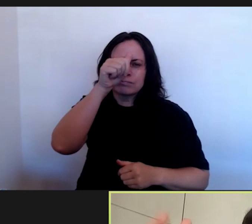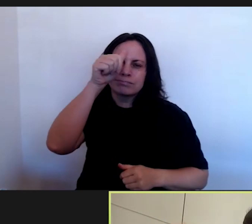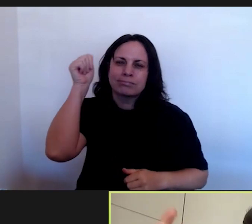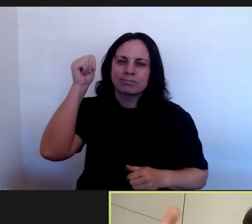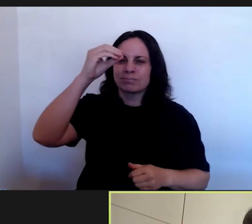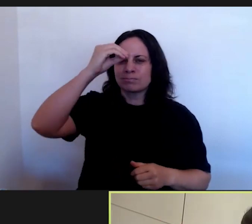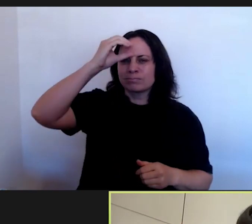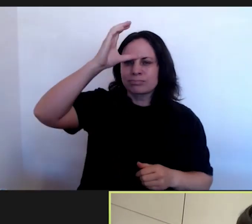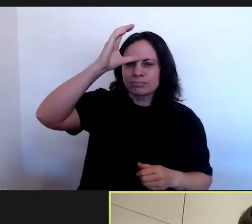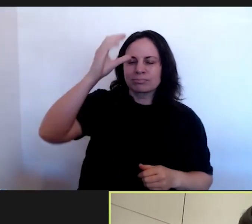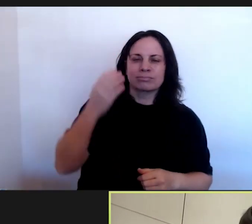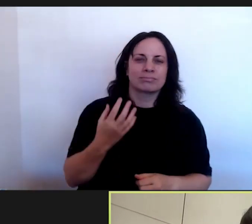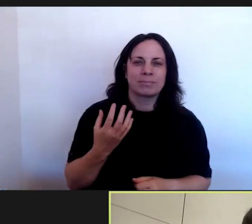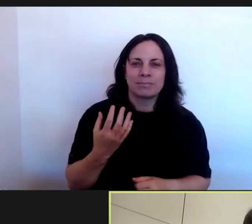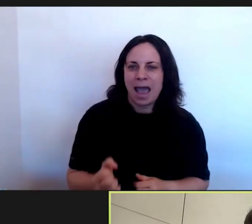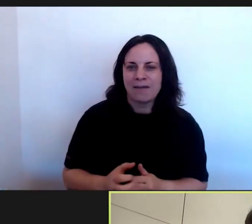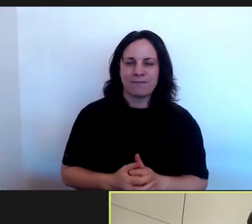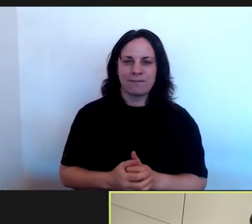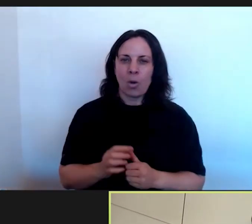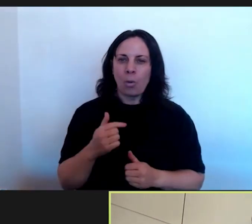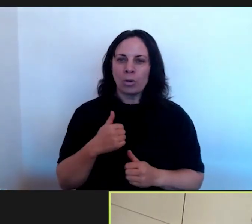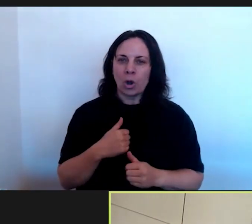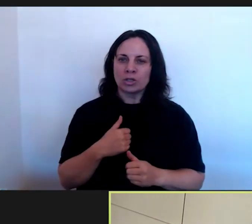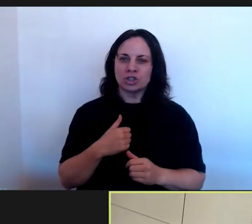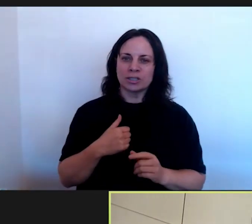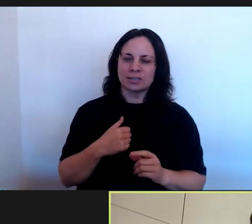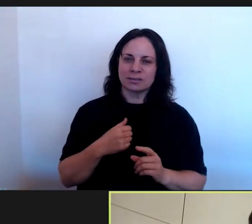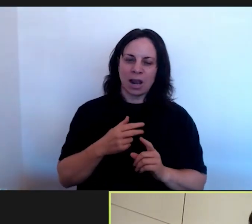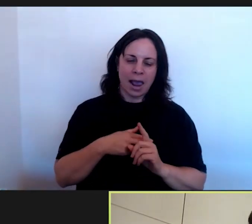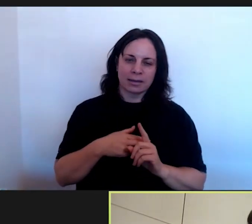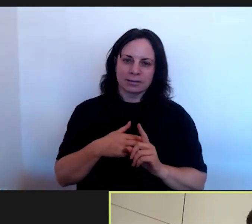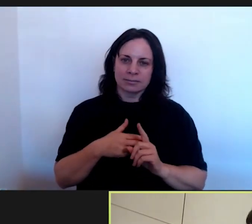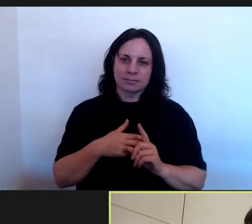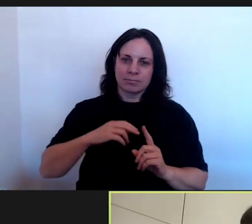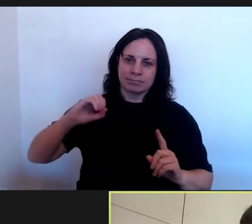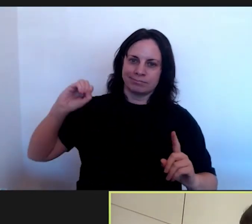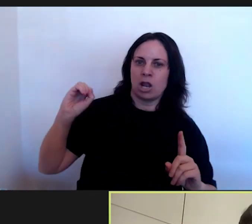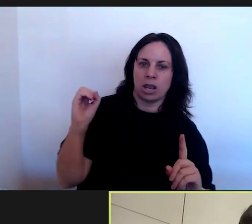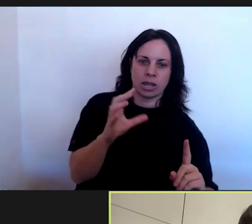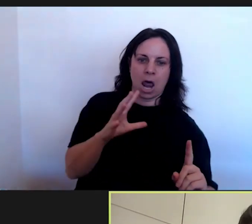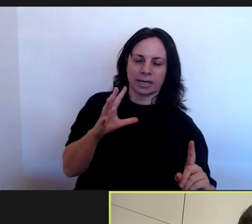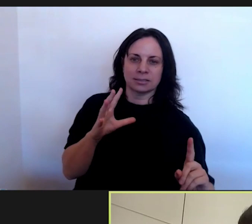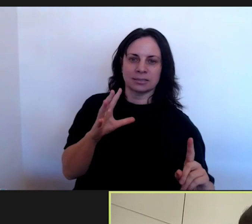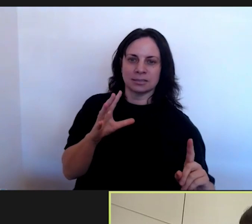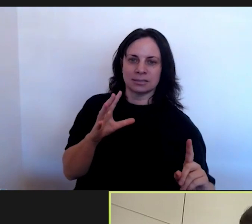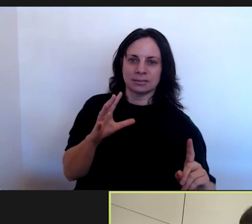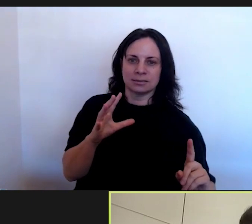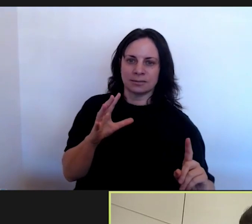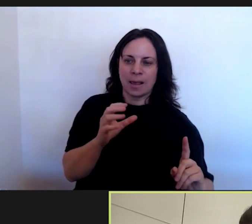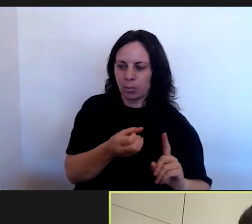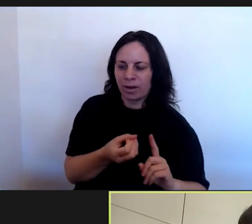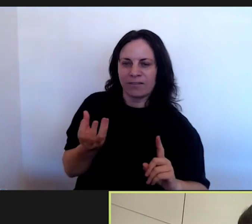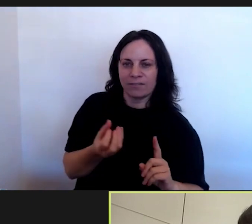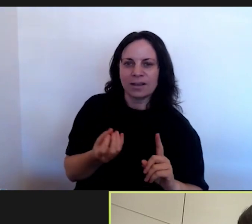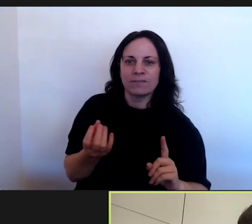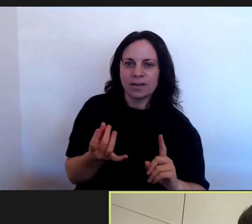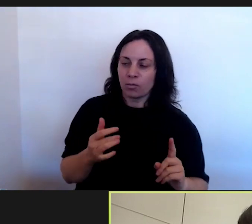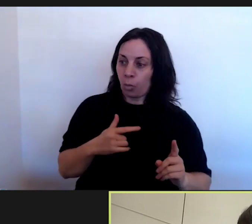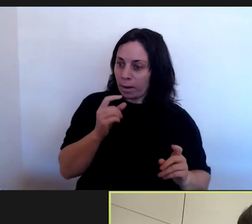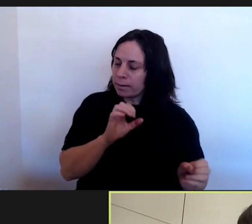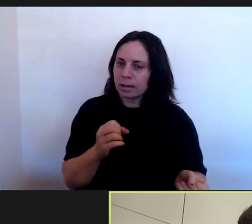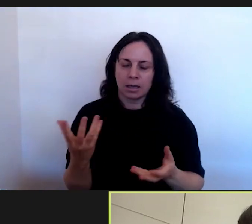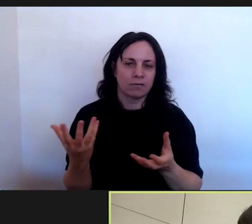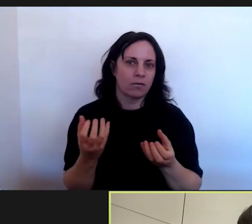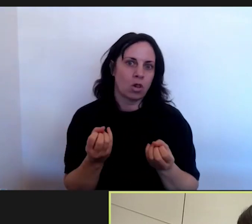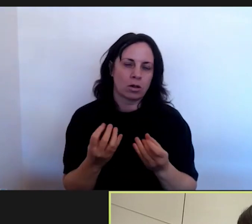beyond an object to study. So I think if you get to listen to us, you will be really surprised by everything we can bring,